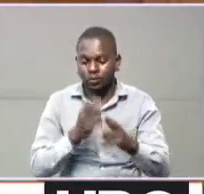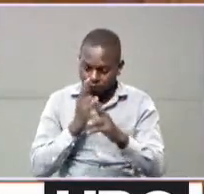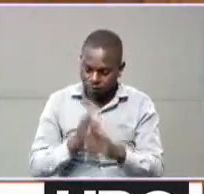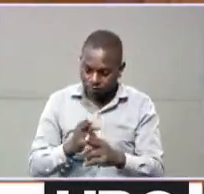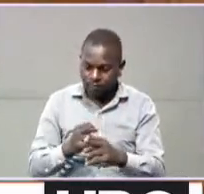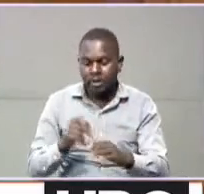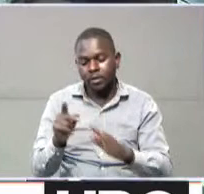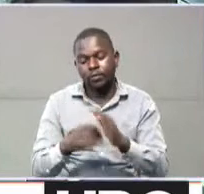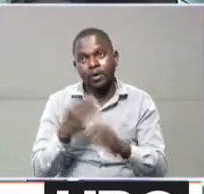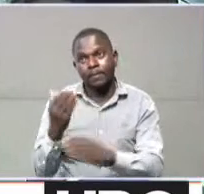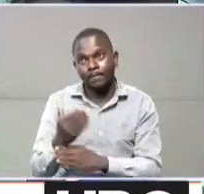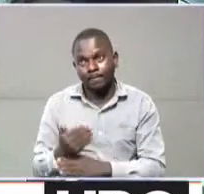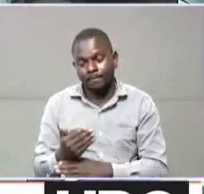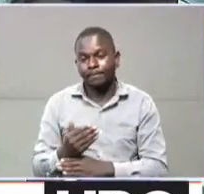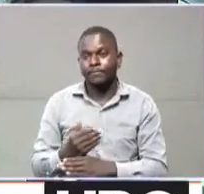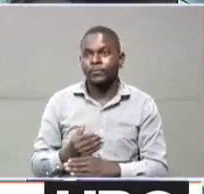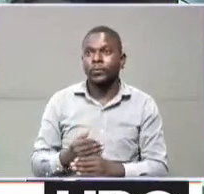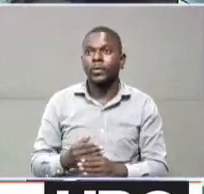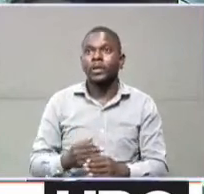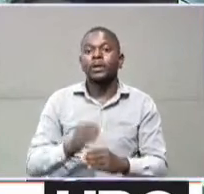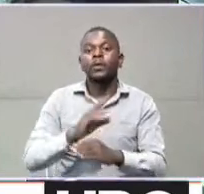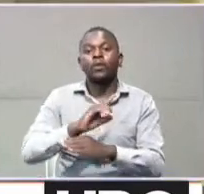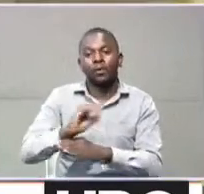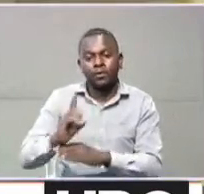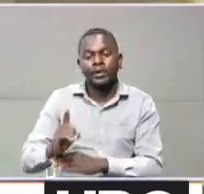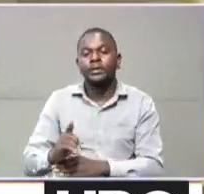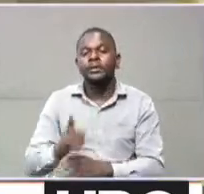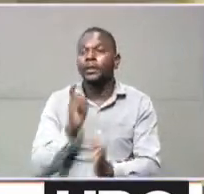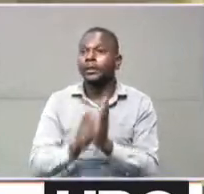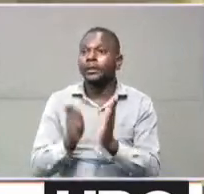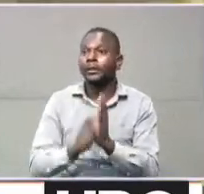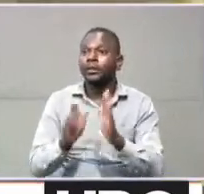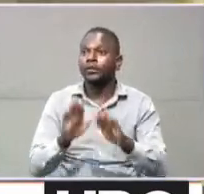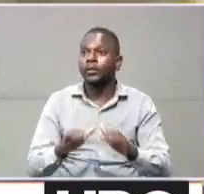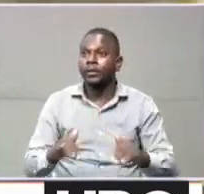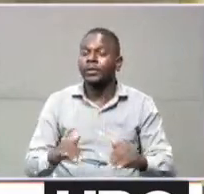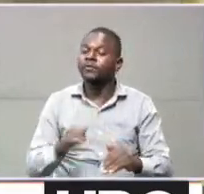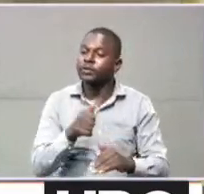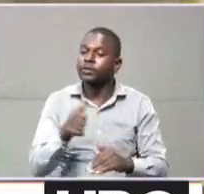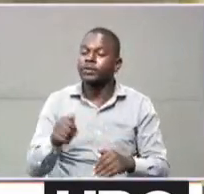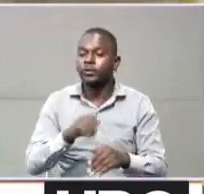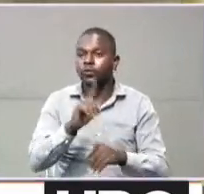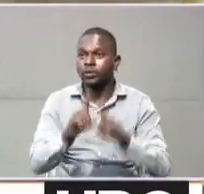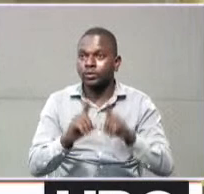i don't know prime minister and the clerk set one minute for each question